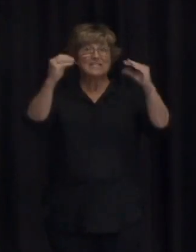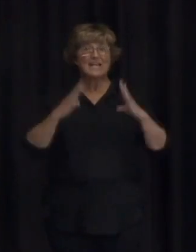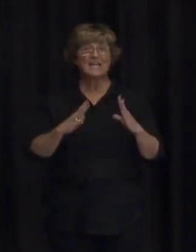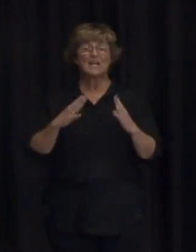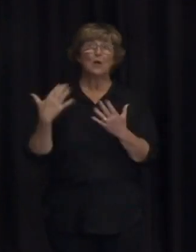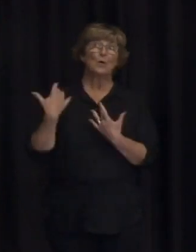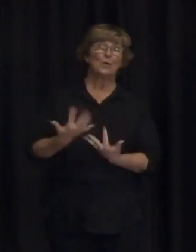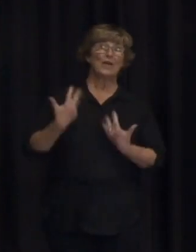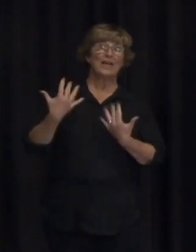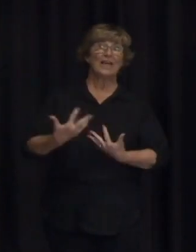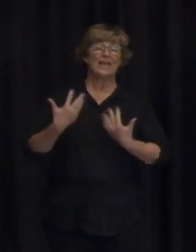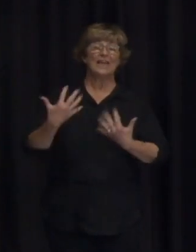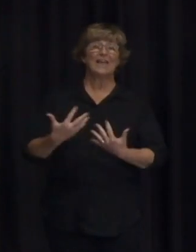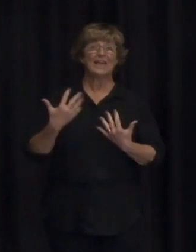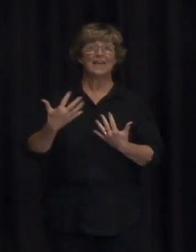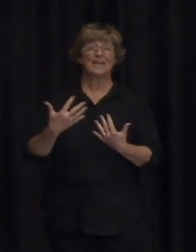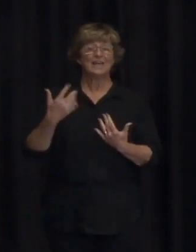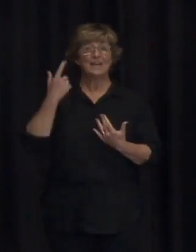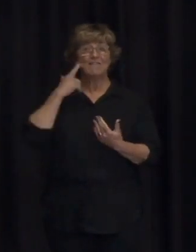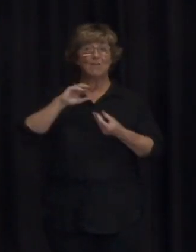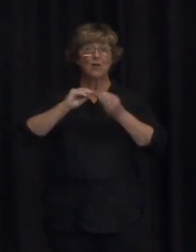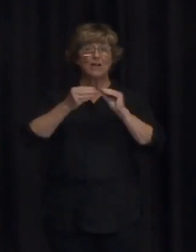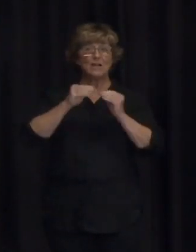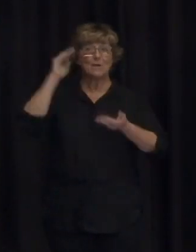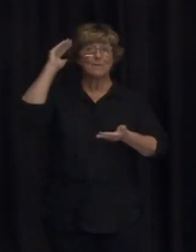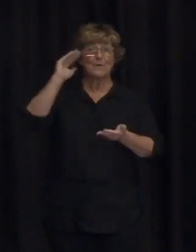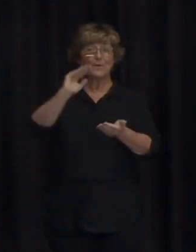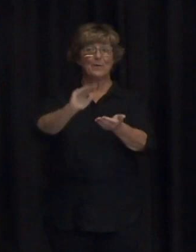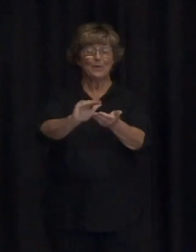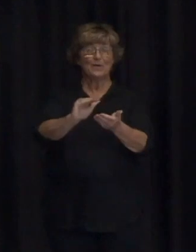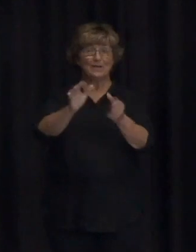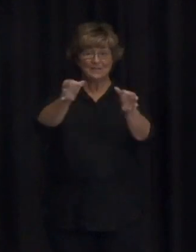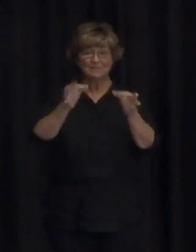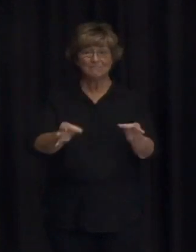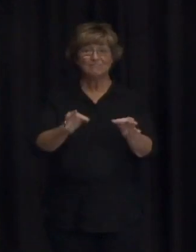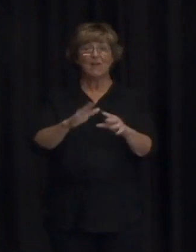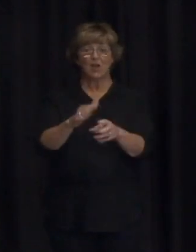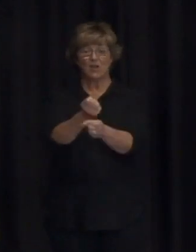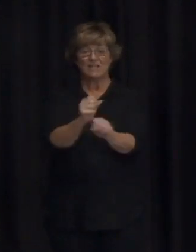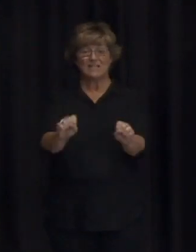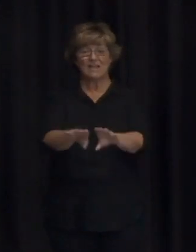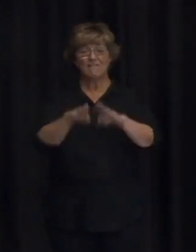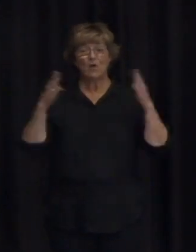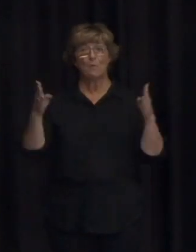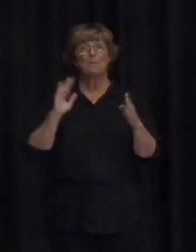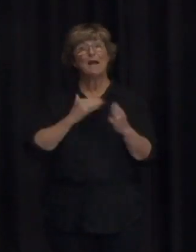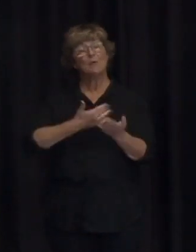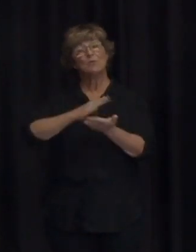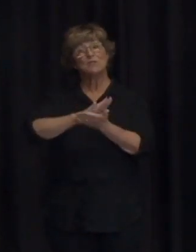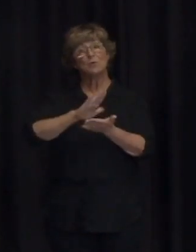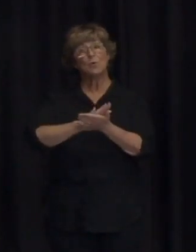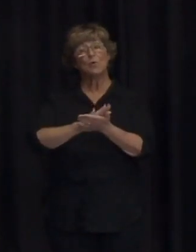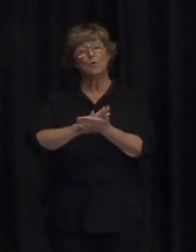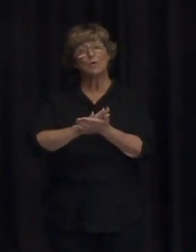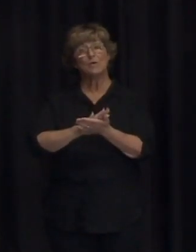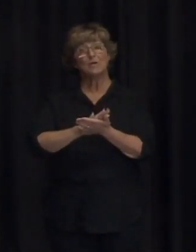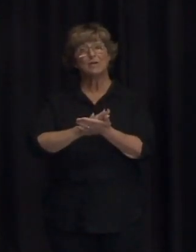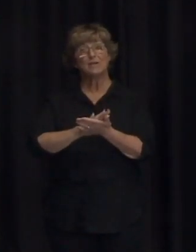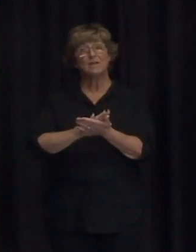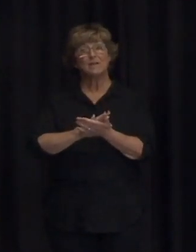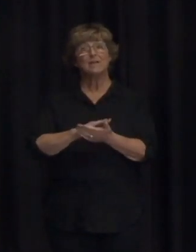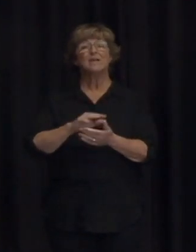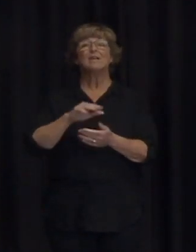patiently waited for the cases to drop and agreements to be made on the safe reopening of our schools. SB 86 and